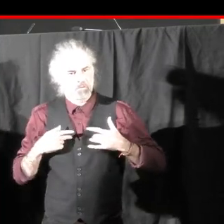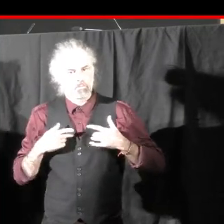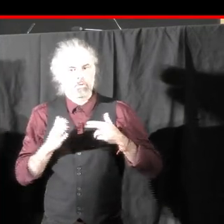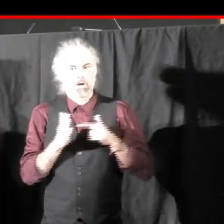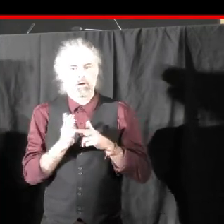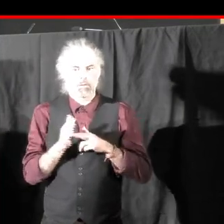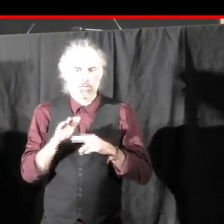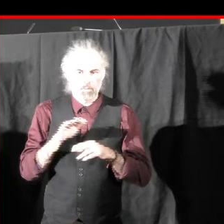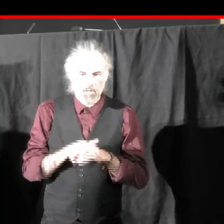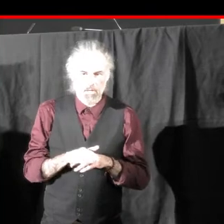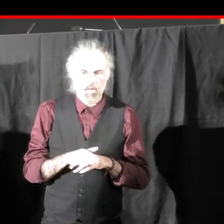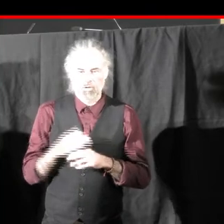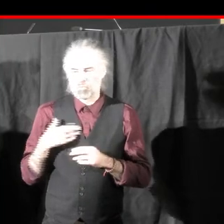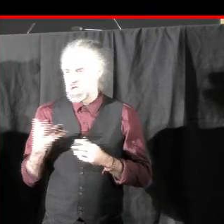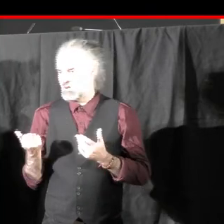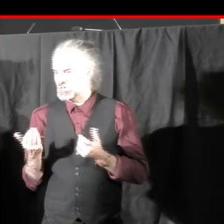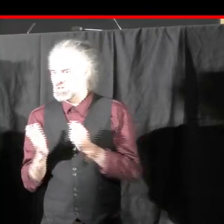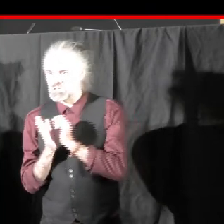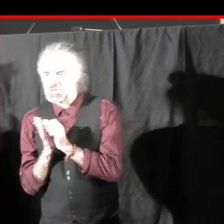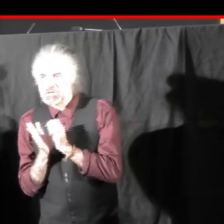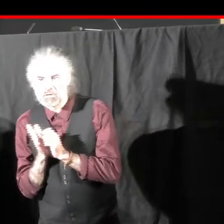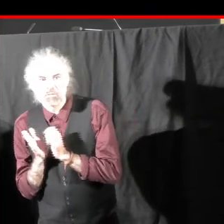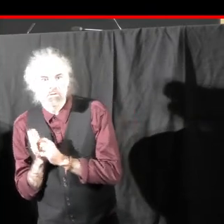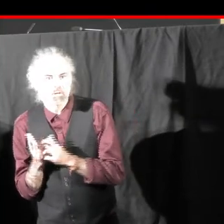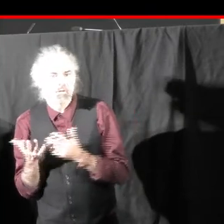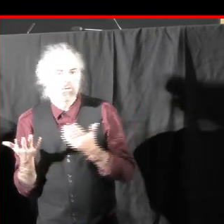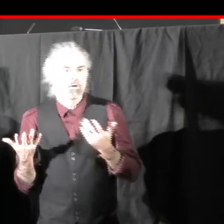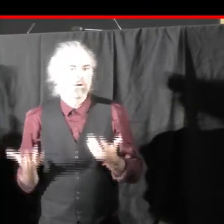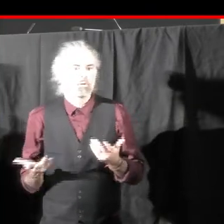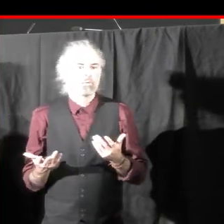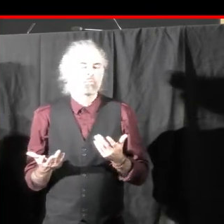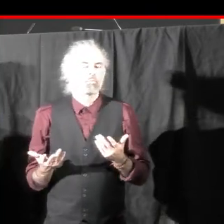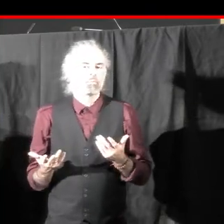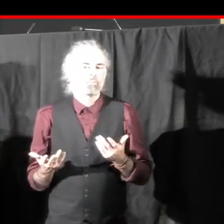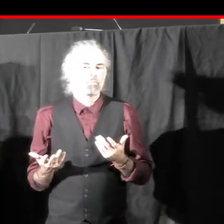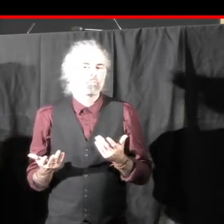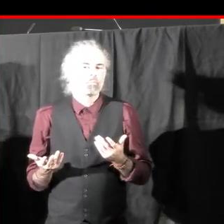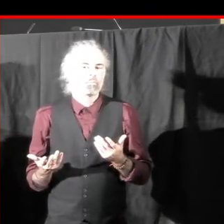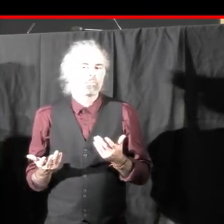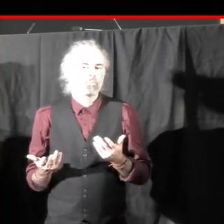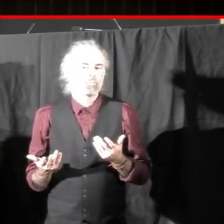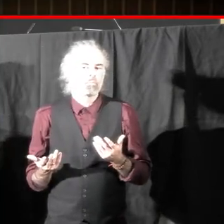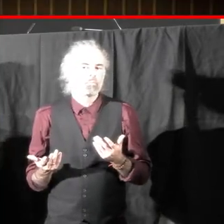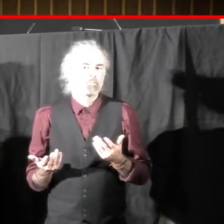a secretary, or is it just a discussion and we're going home?